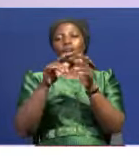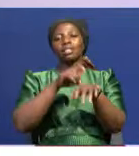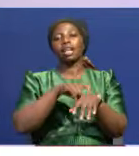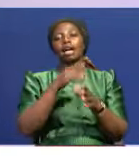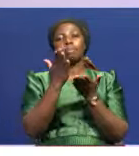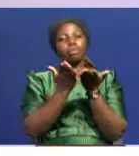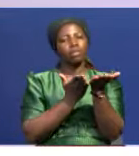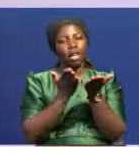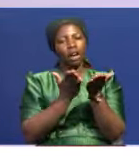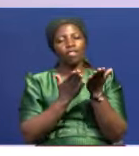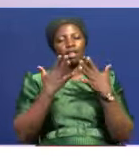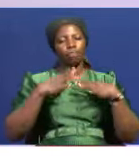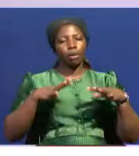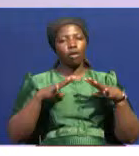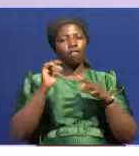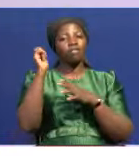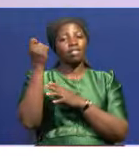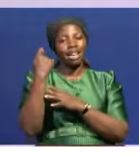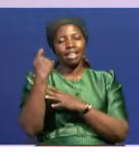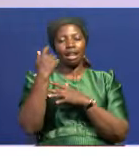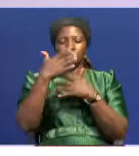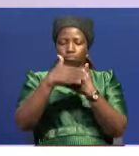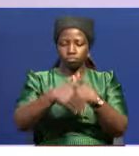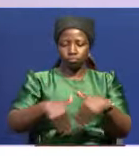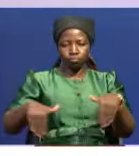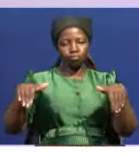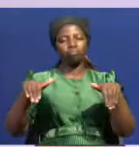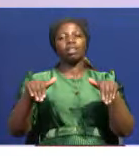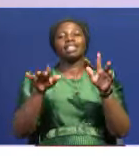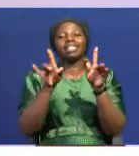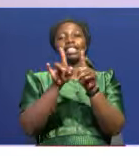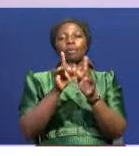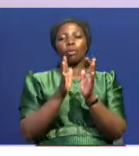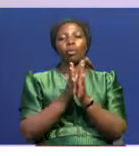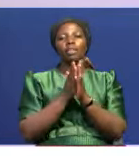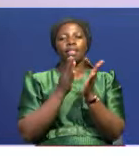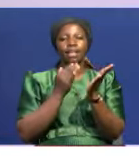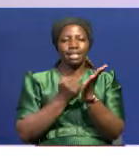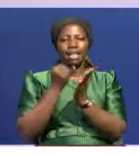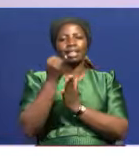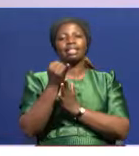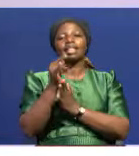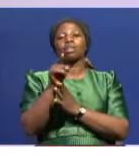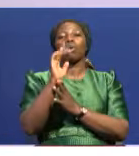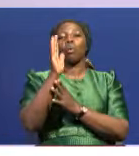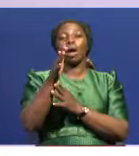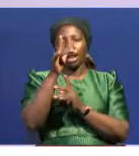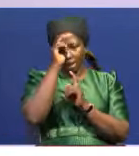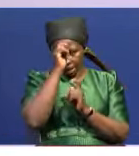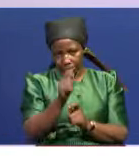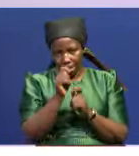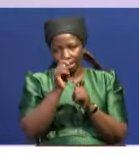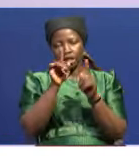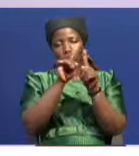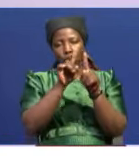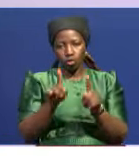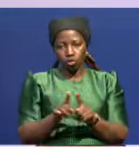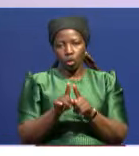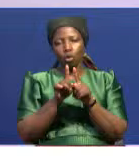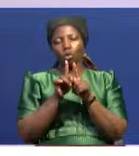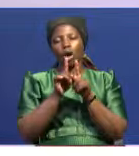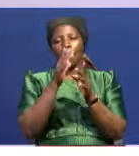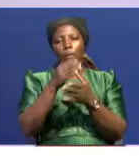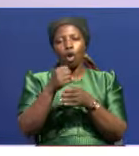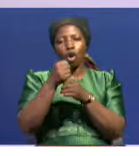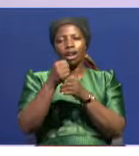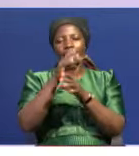of Kenya with impartiality and integrity, and that you will respect, uphold, and defend the